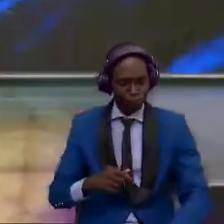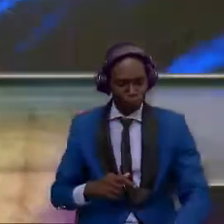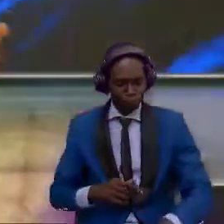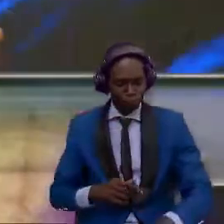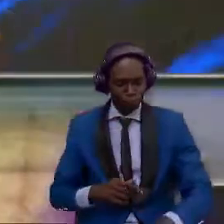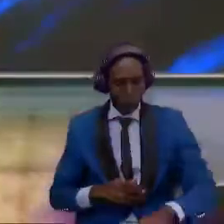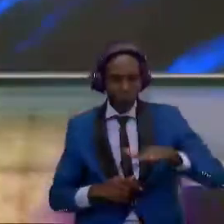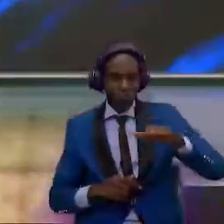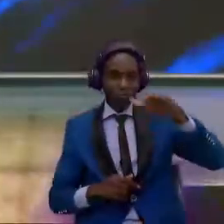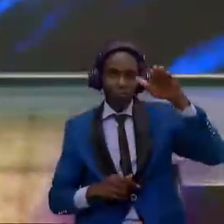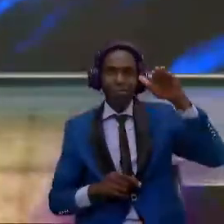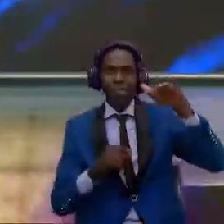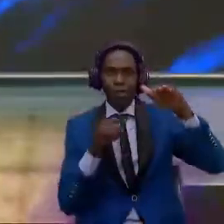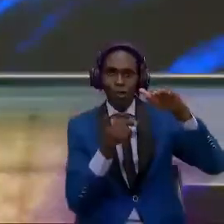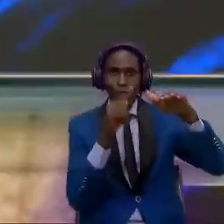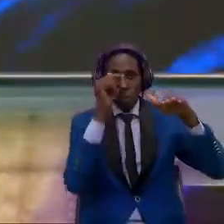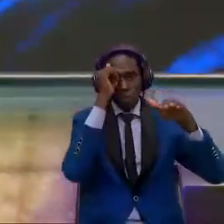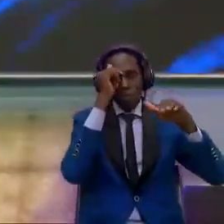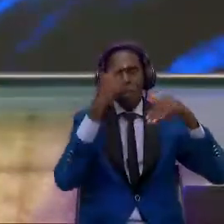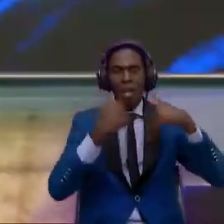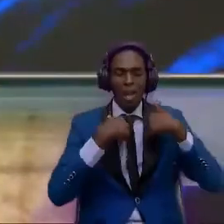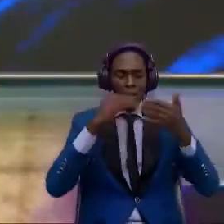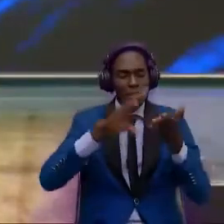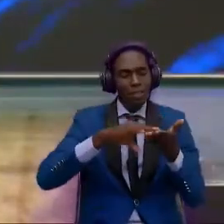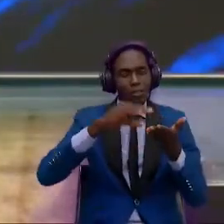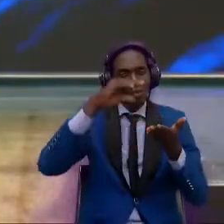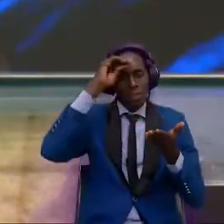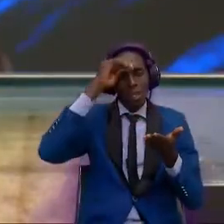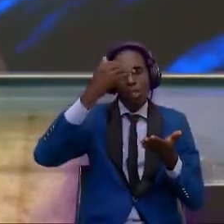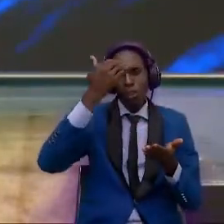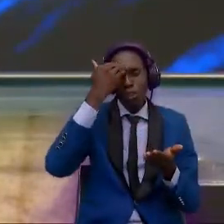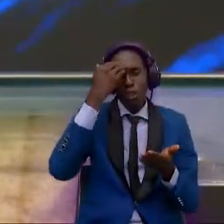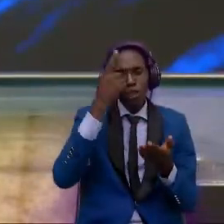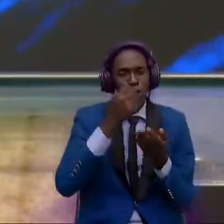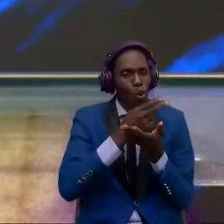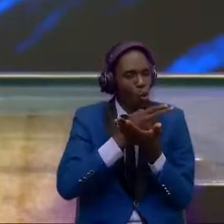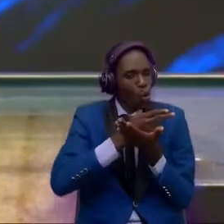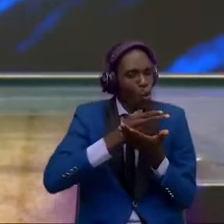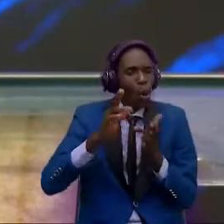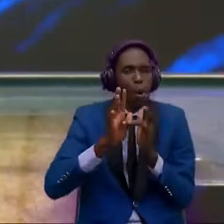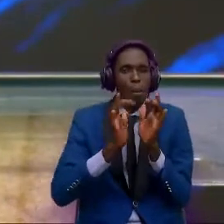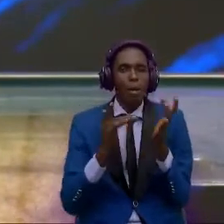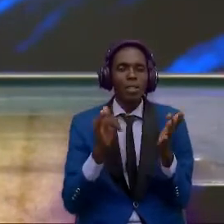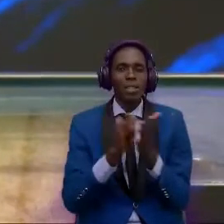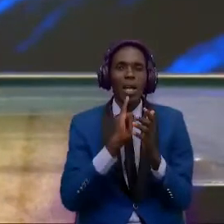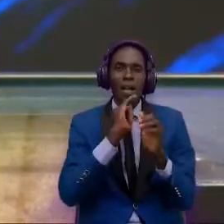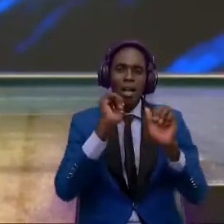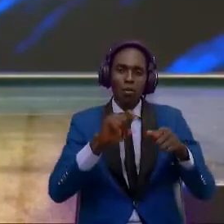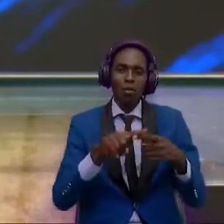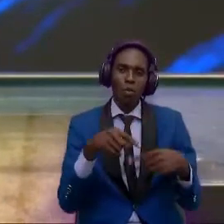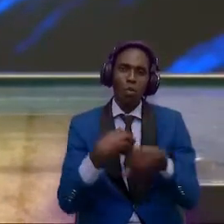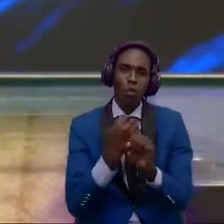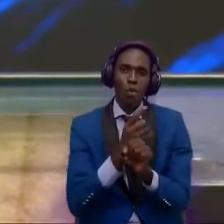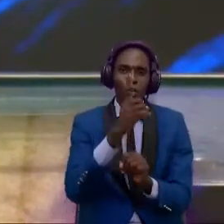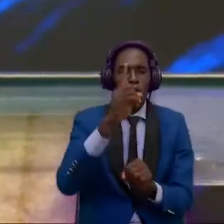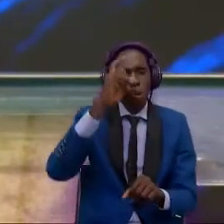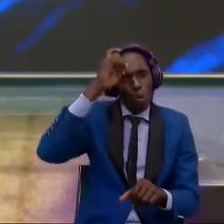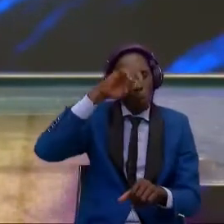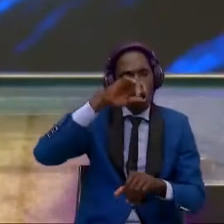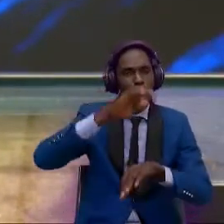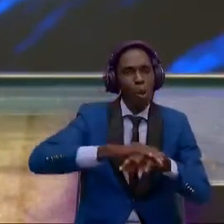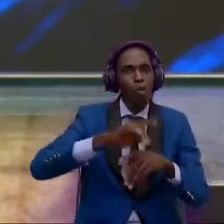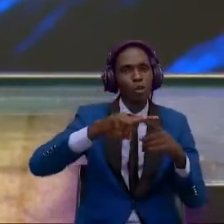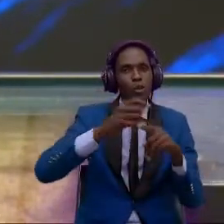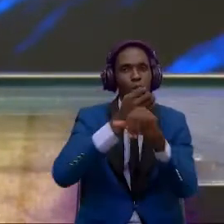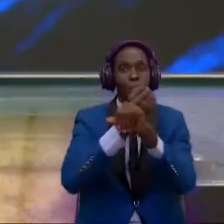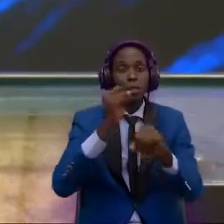hast known the holy scriptures, which are able to make thee wise unto salvation